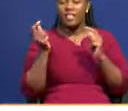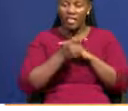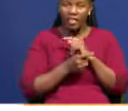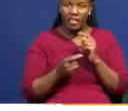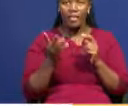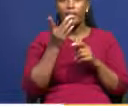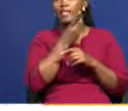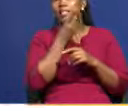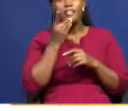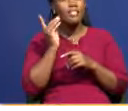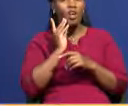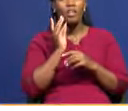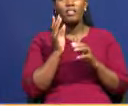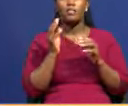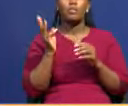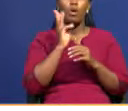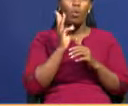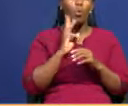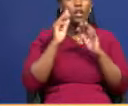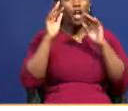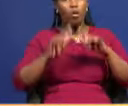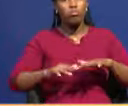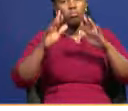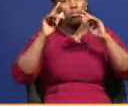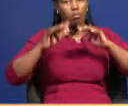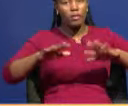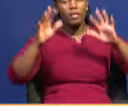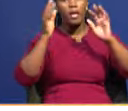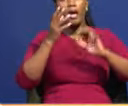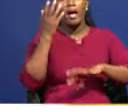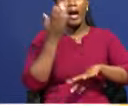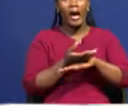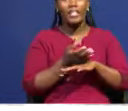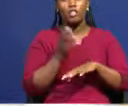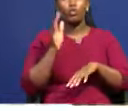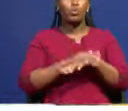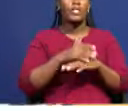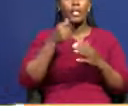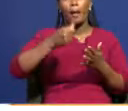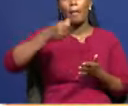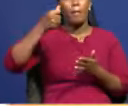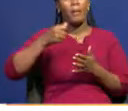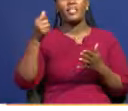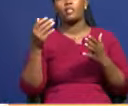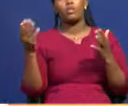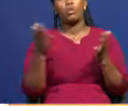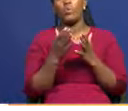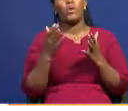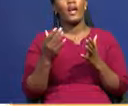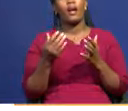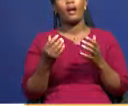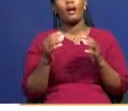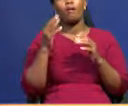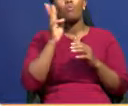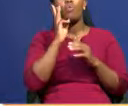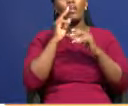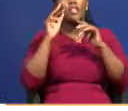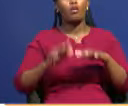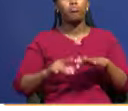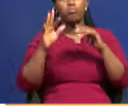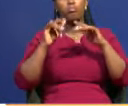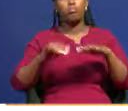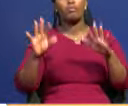to drought, and it is expensive to manage a budget when all of a sudden there are floods that we have to deal with. Mm-hmm. You remember